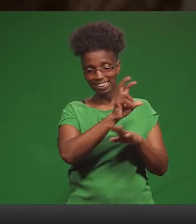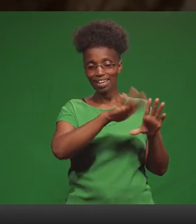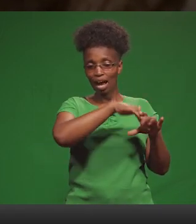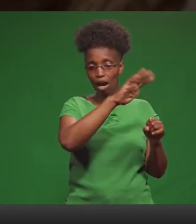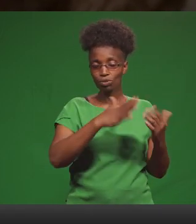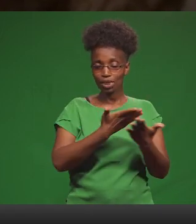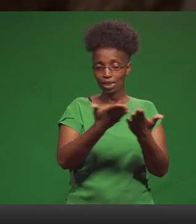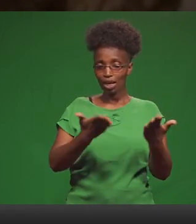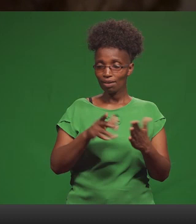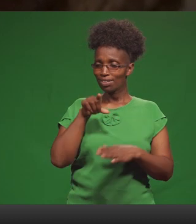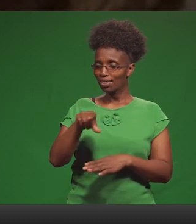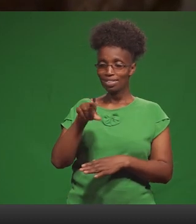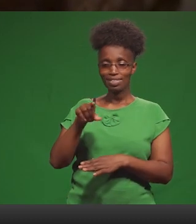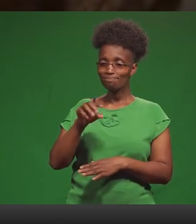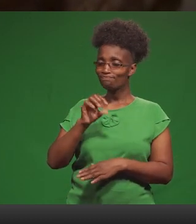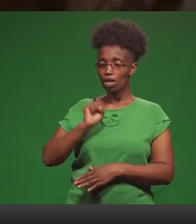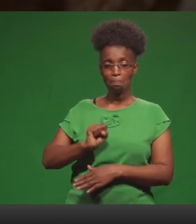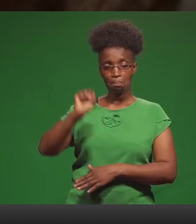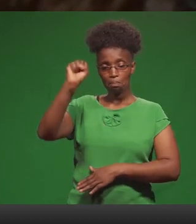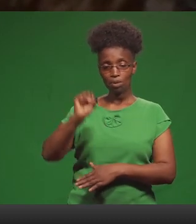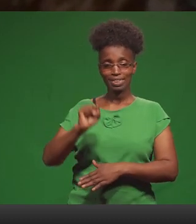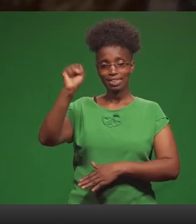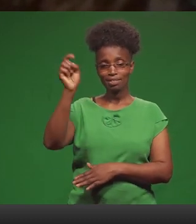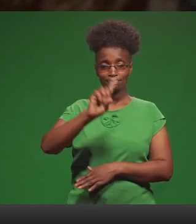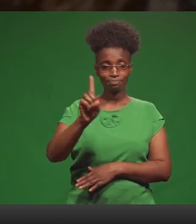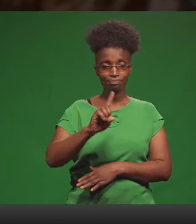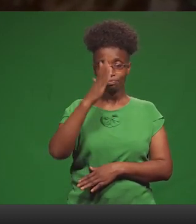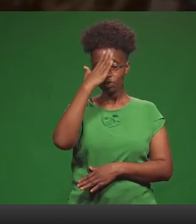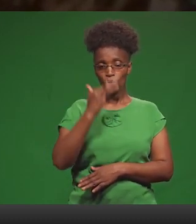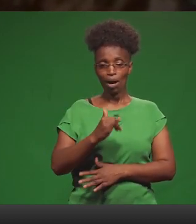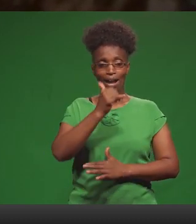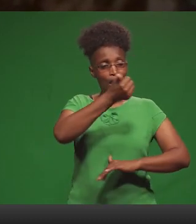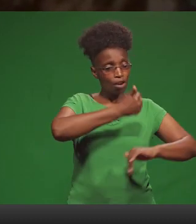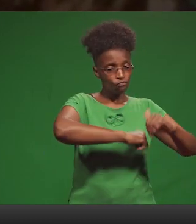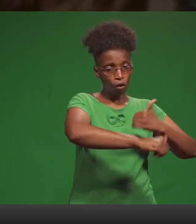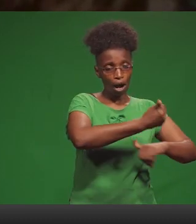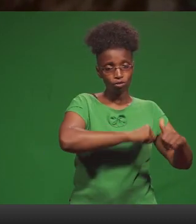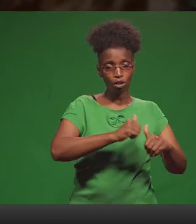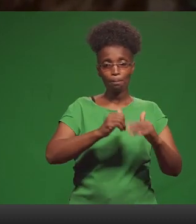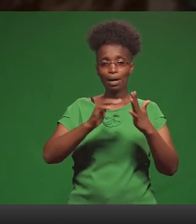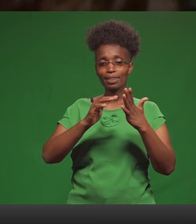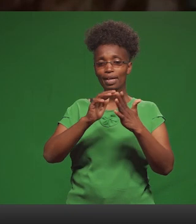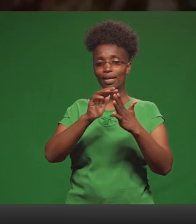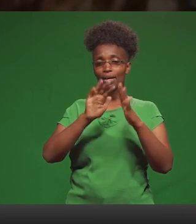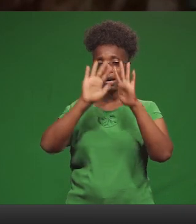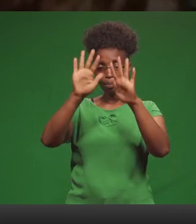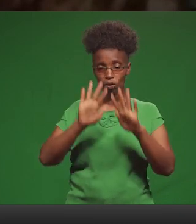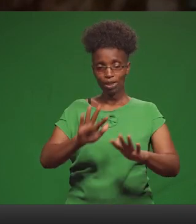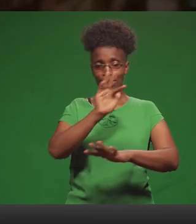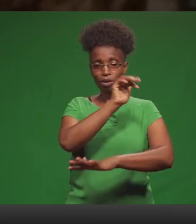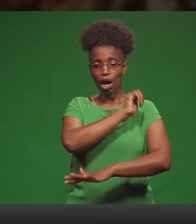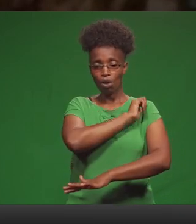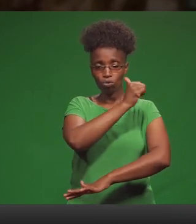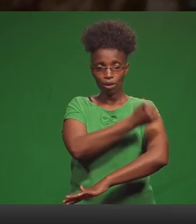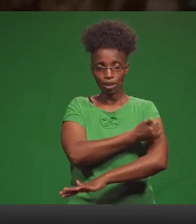demeaning. That is no longer politics. Calls for action by the relevant authorities,